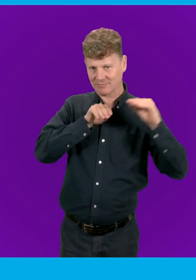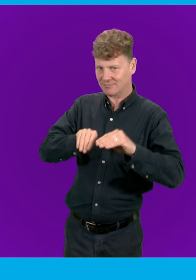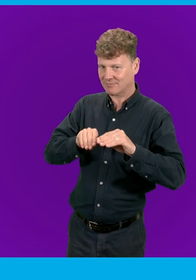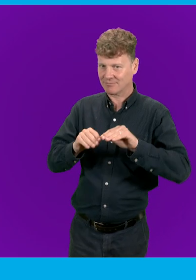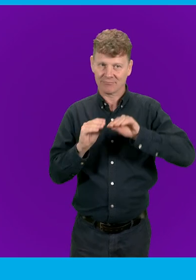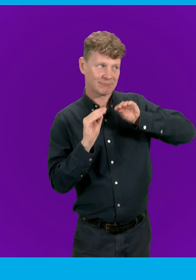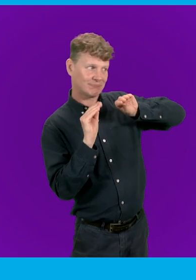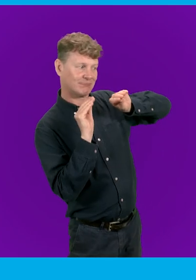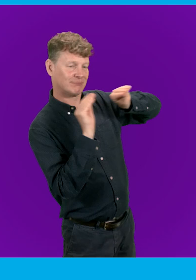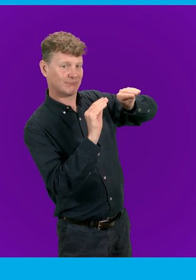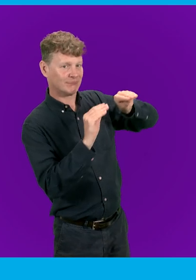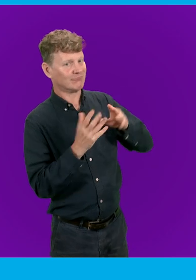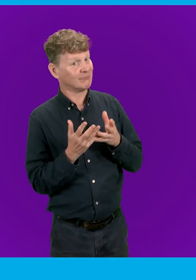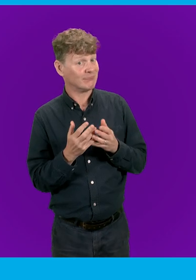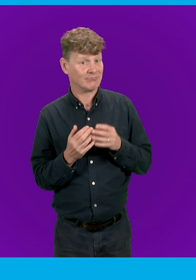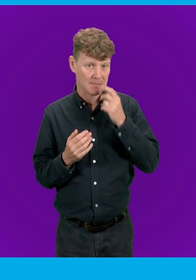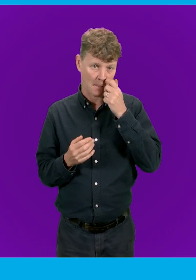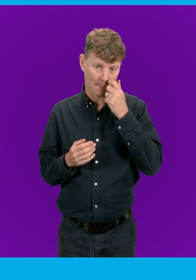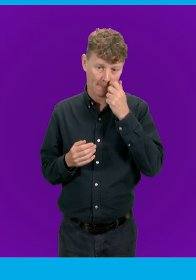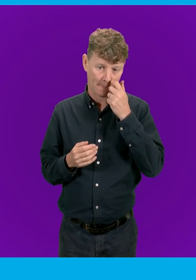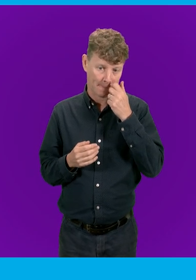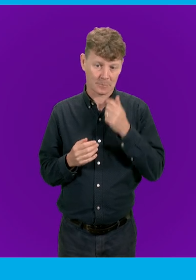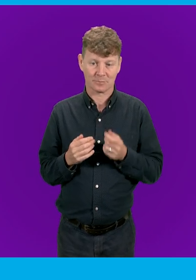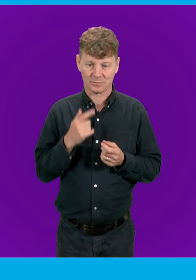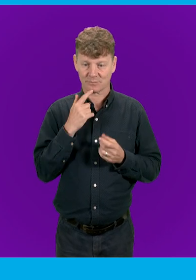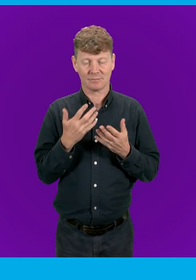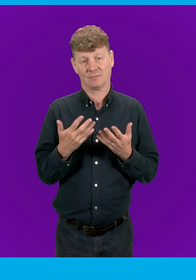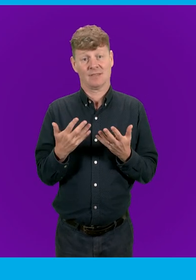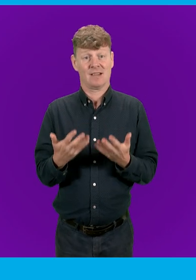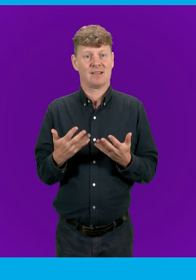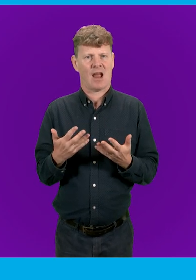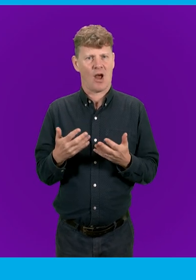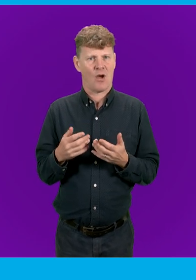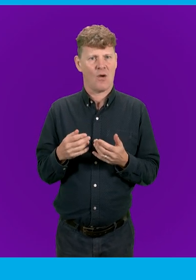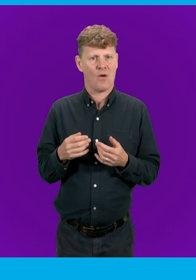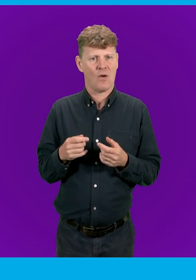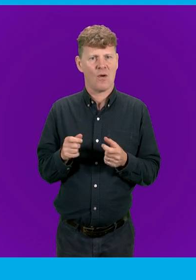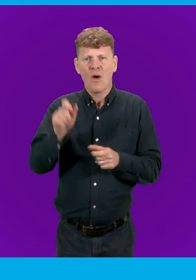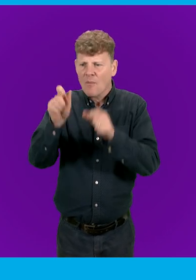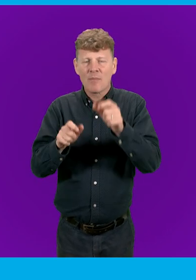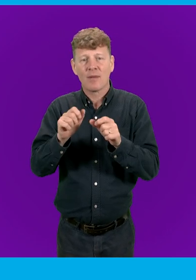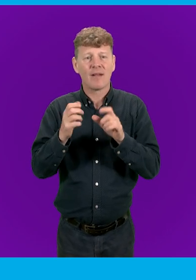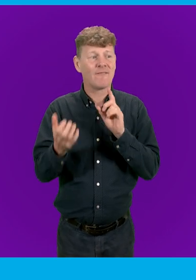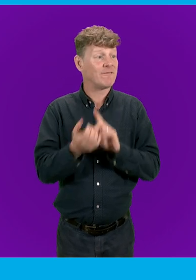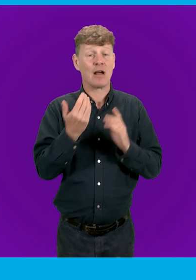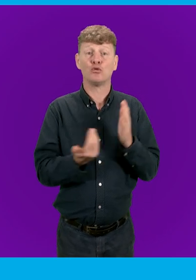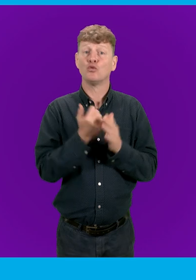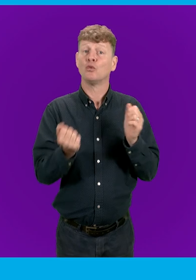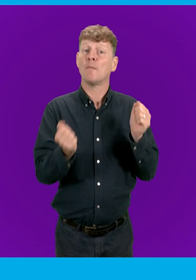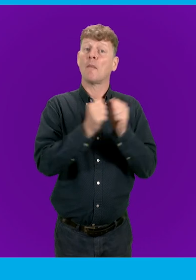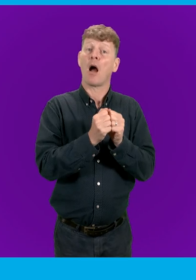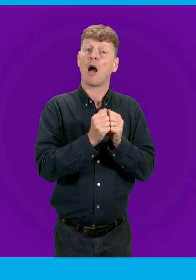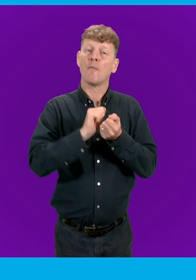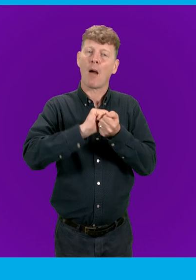Because I think across now, you know, we're having people who are sort of finding new partners in midlife. They've never had that sort of